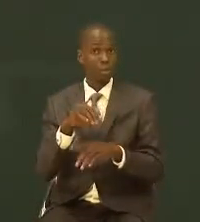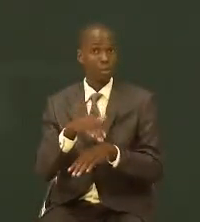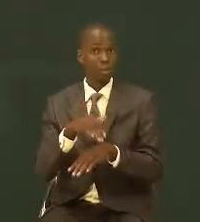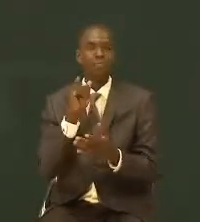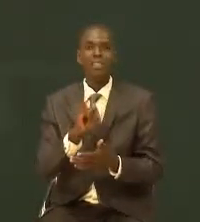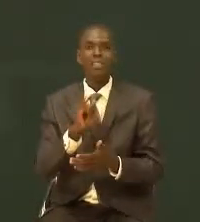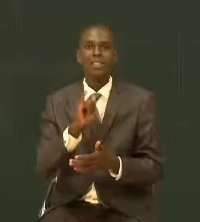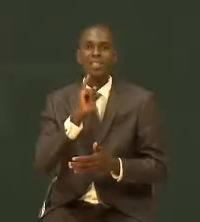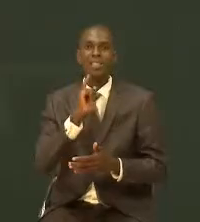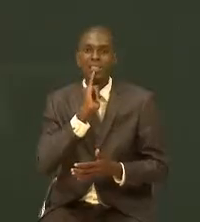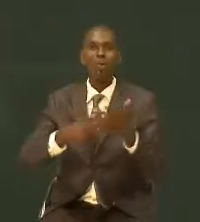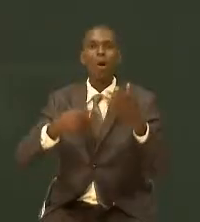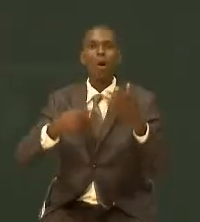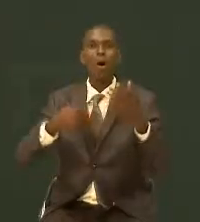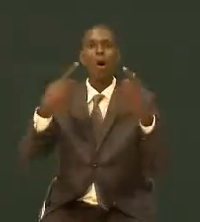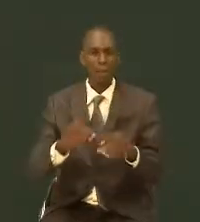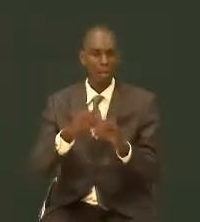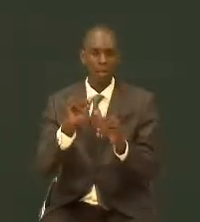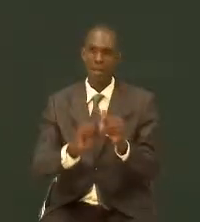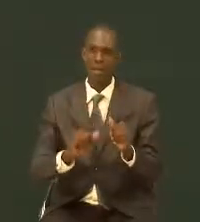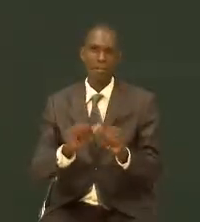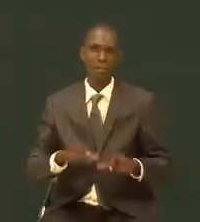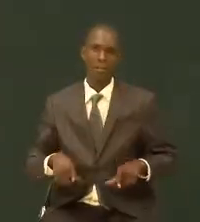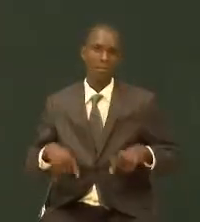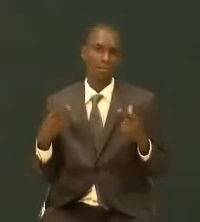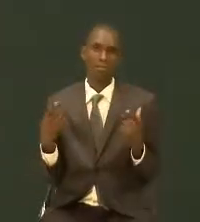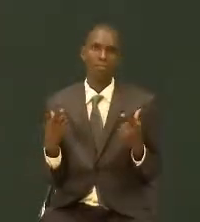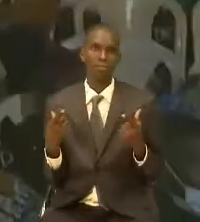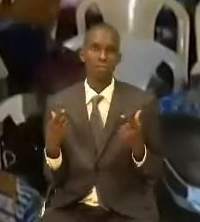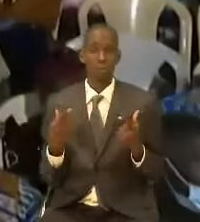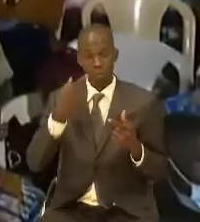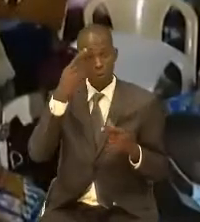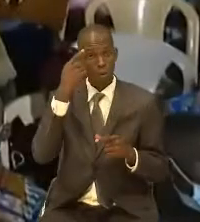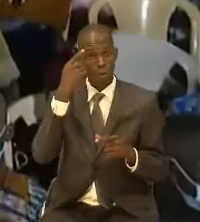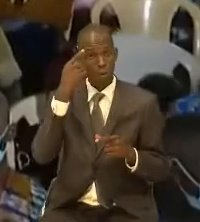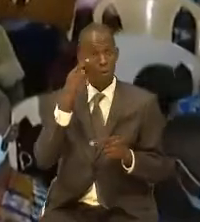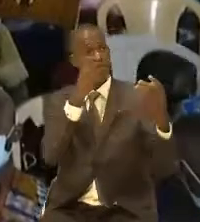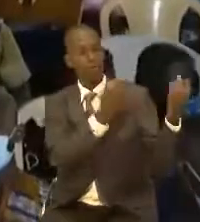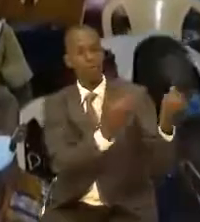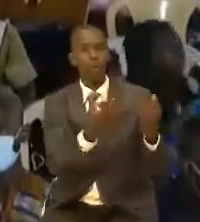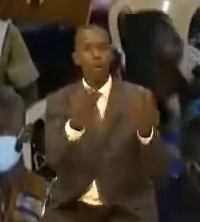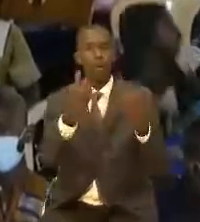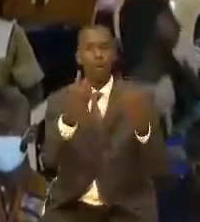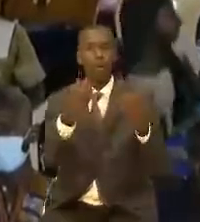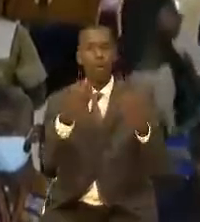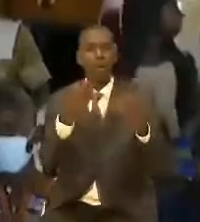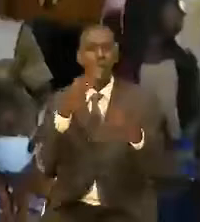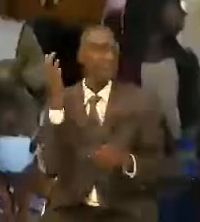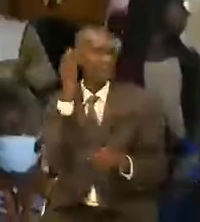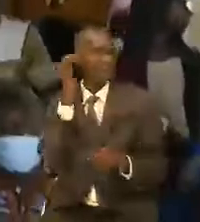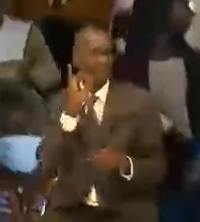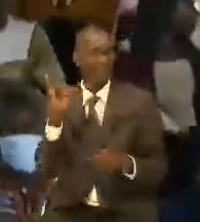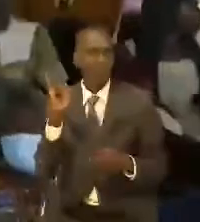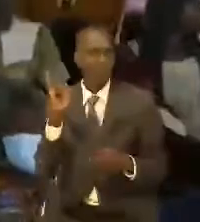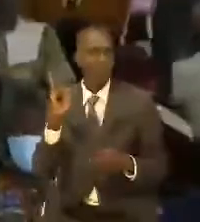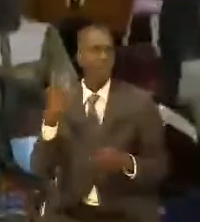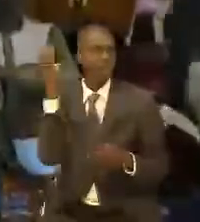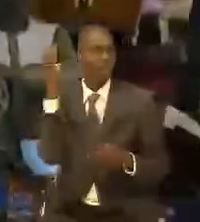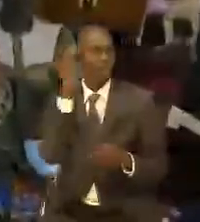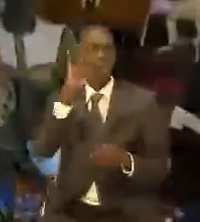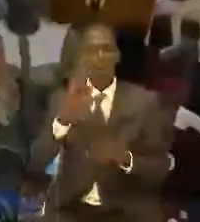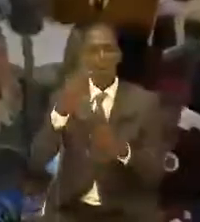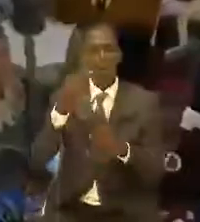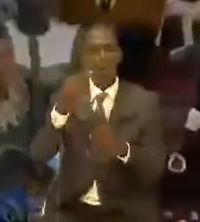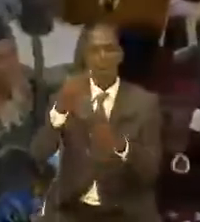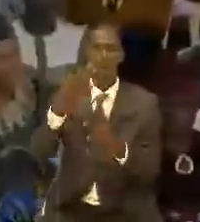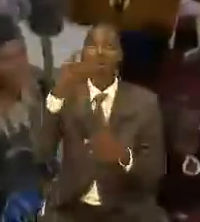happens in every life because faith commits by hearing and hearing by the words of god you hear